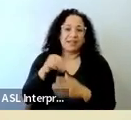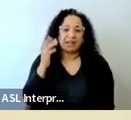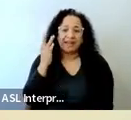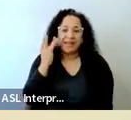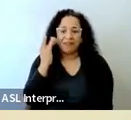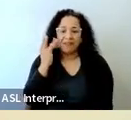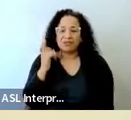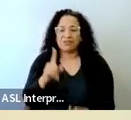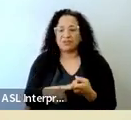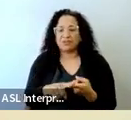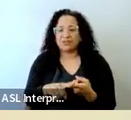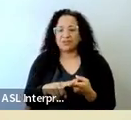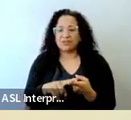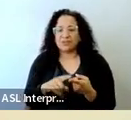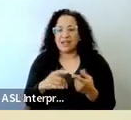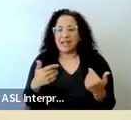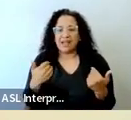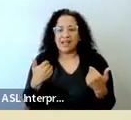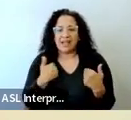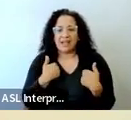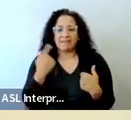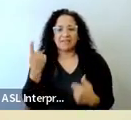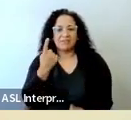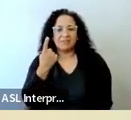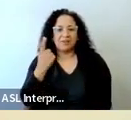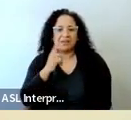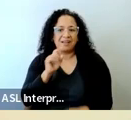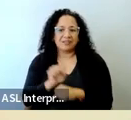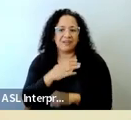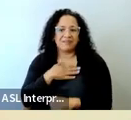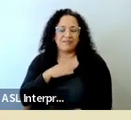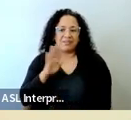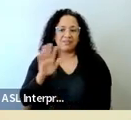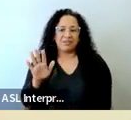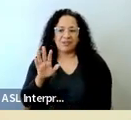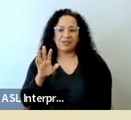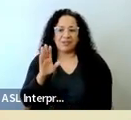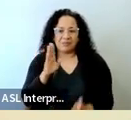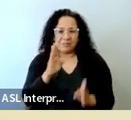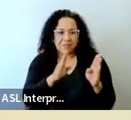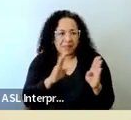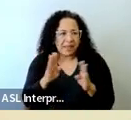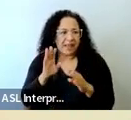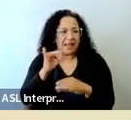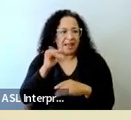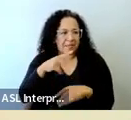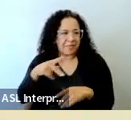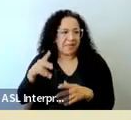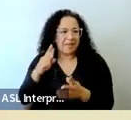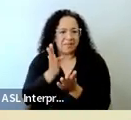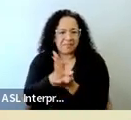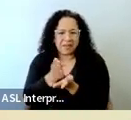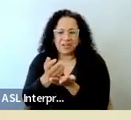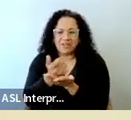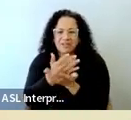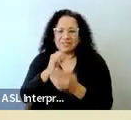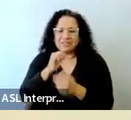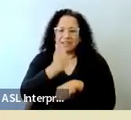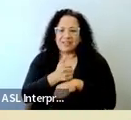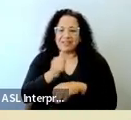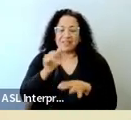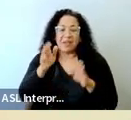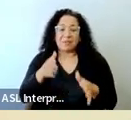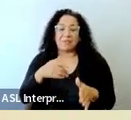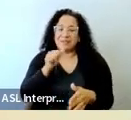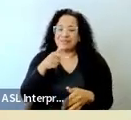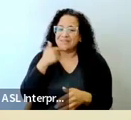California to have somebody actually have their person-centered plan, their IPP, and their budget set up. That person, I'm not going to say